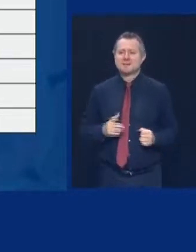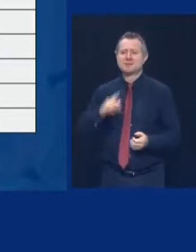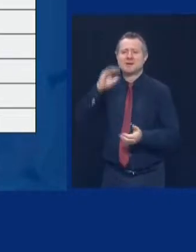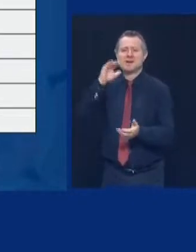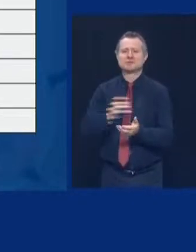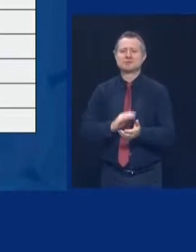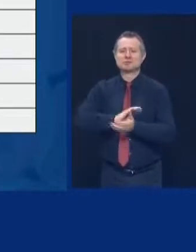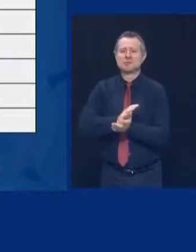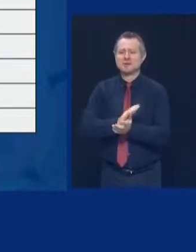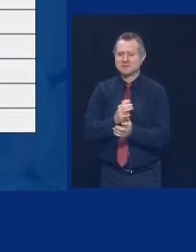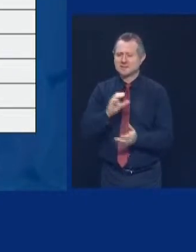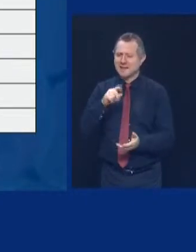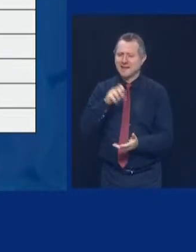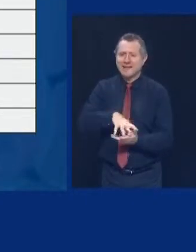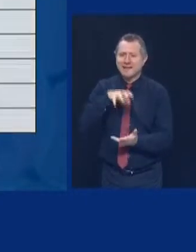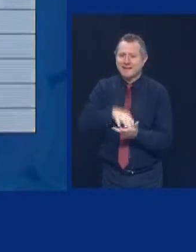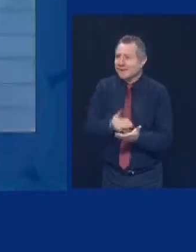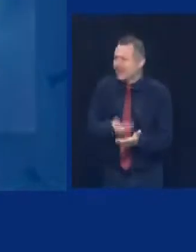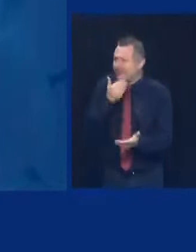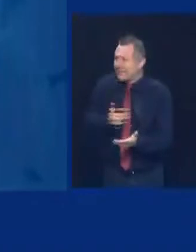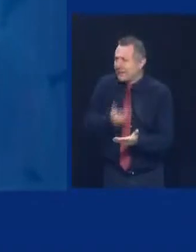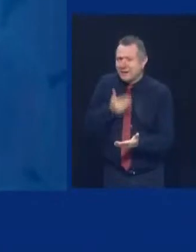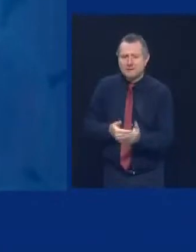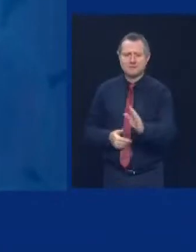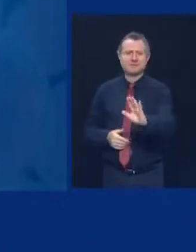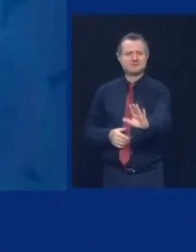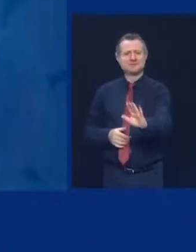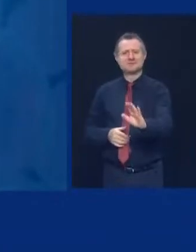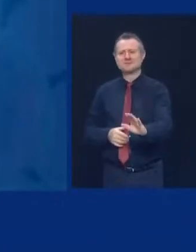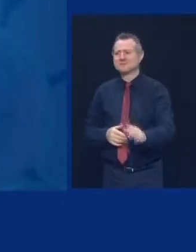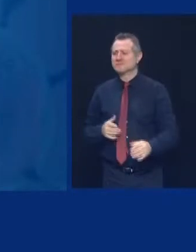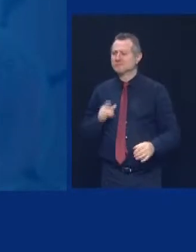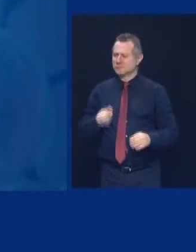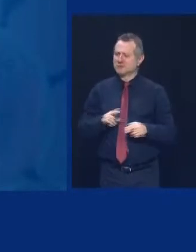control. This is a manageable problem.